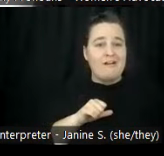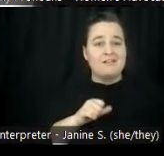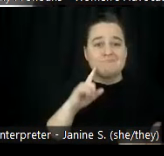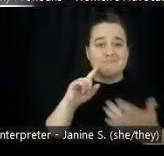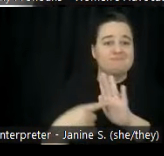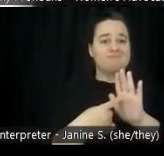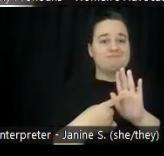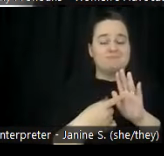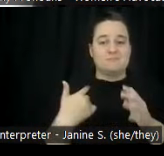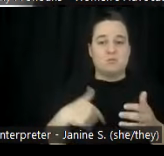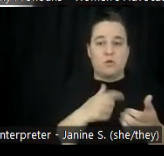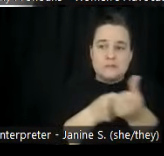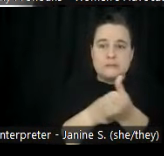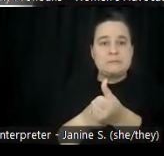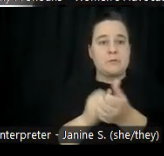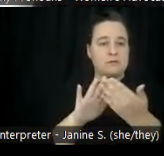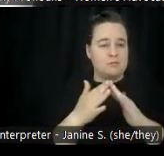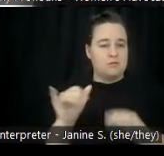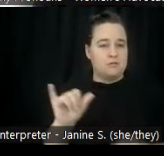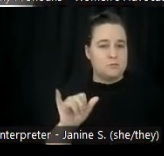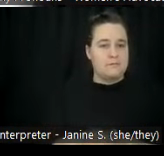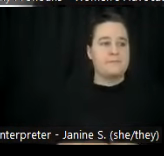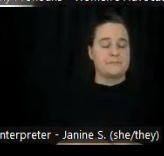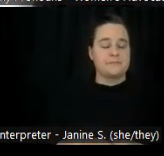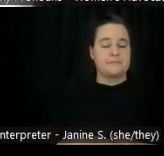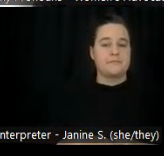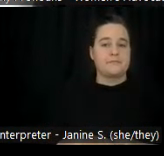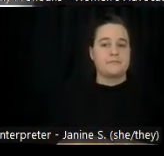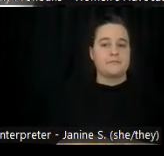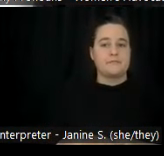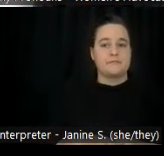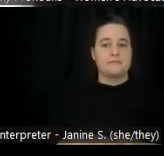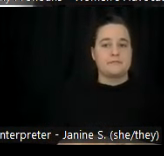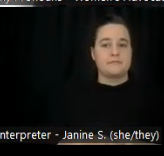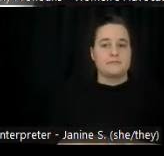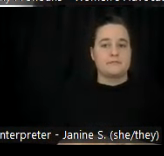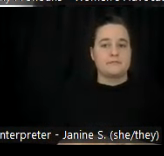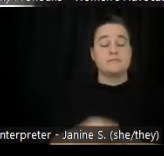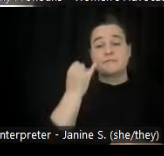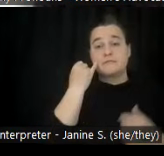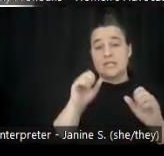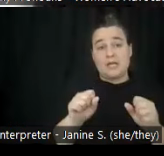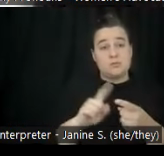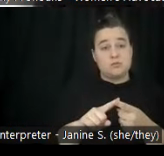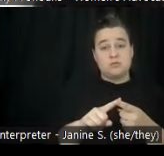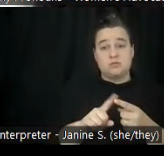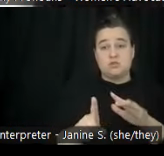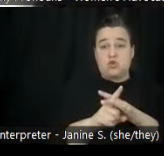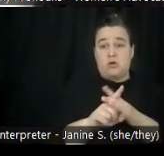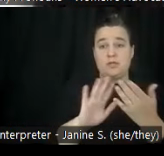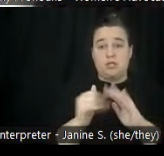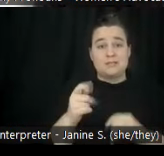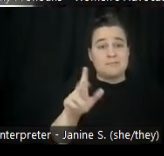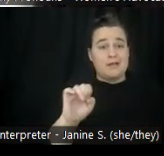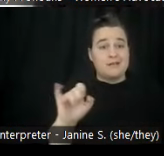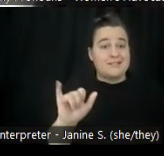be in community with them as well too. And so being able to have a presence also in community spaces like Women's Advocates